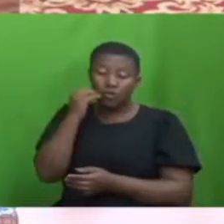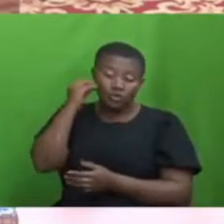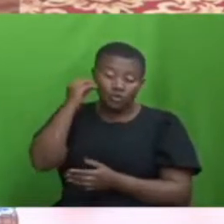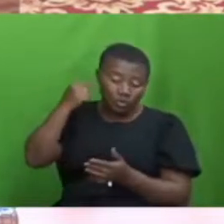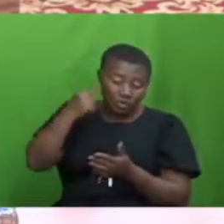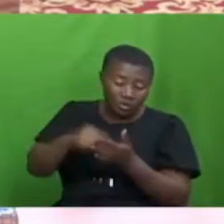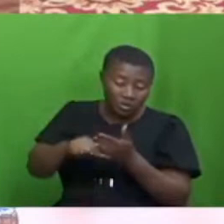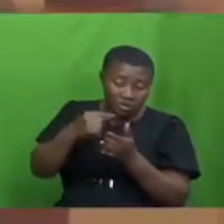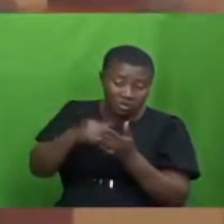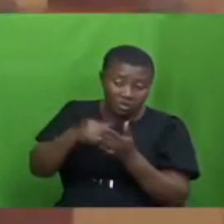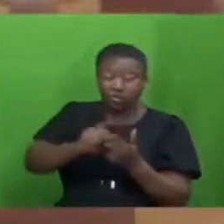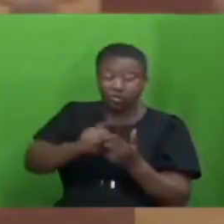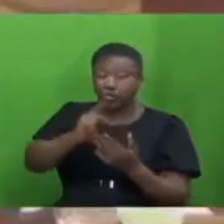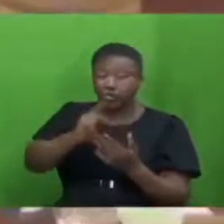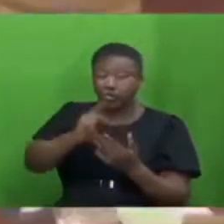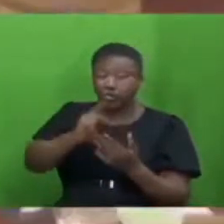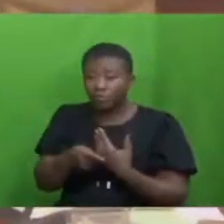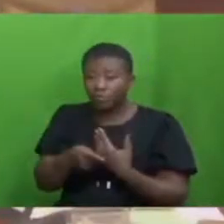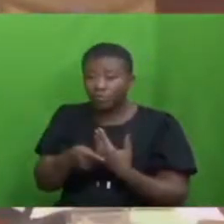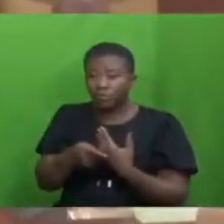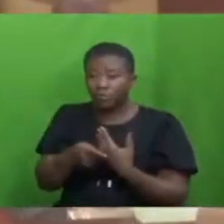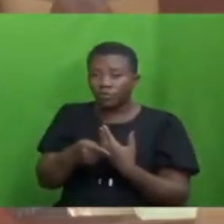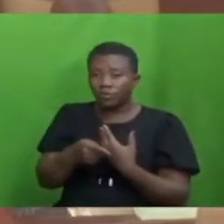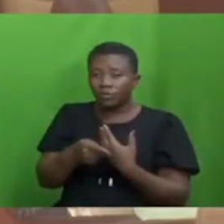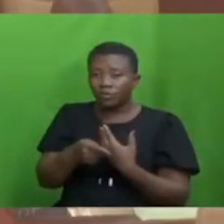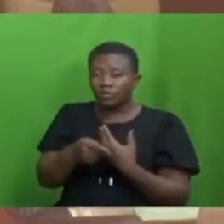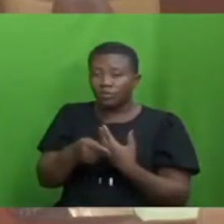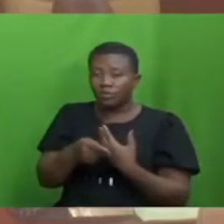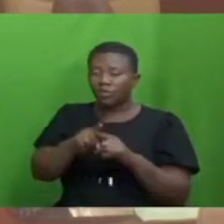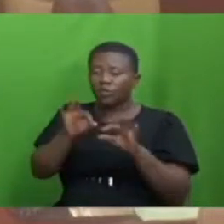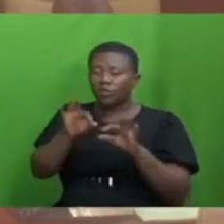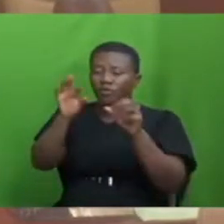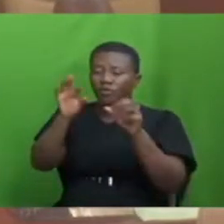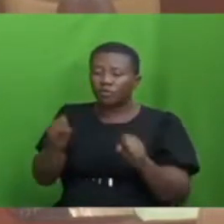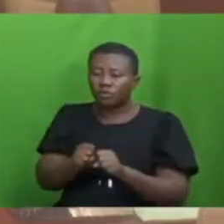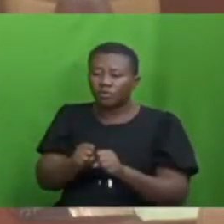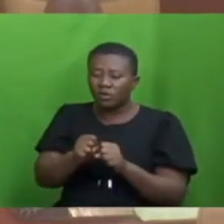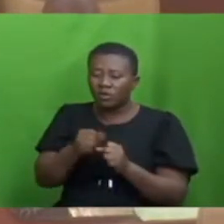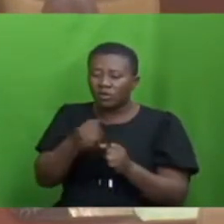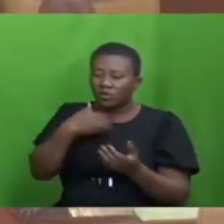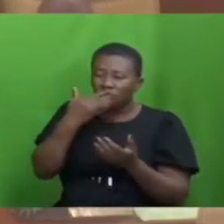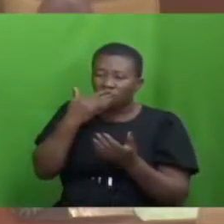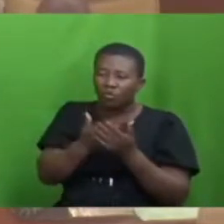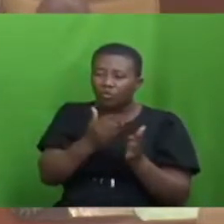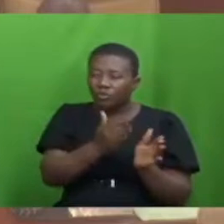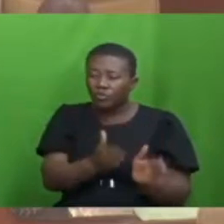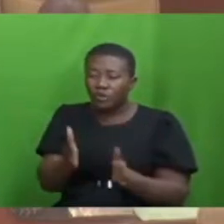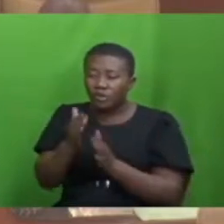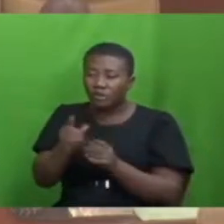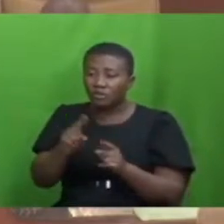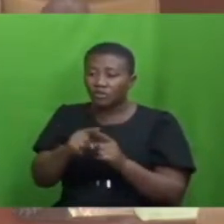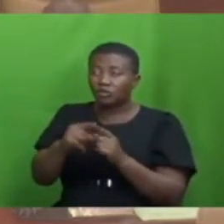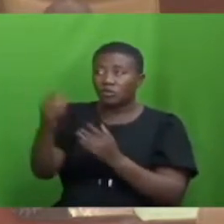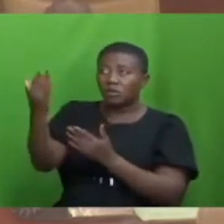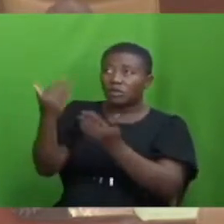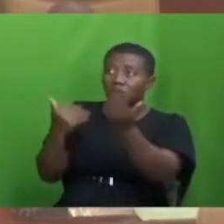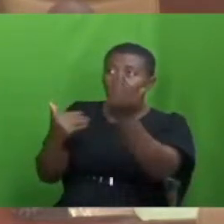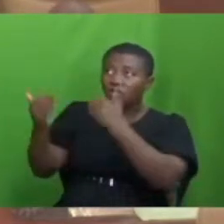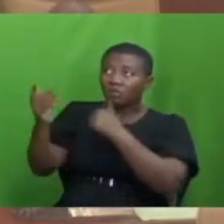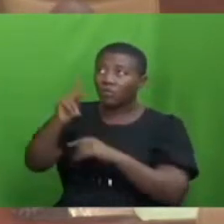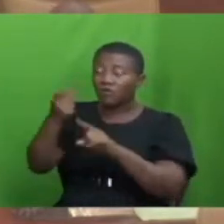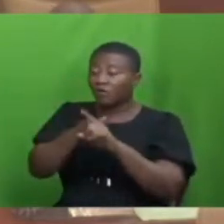program. Developed a framework for the V20 Climate Prosperity Plan to attract climate investments from the private